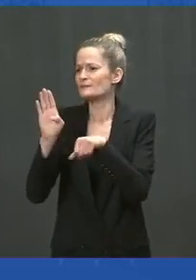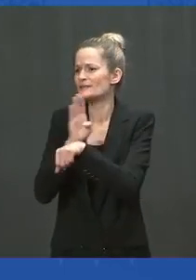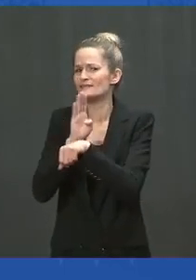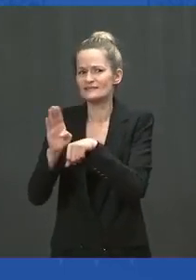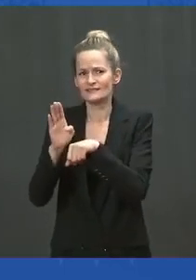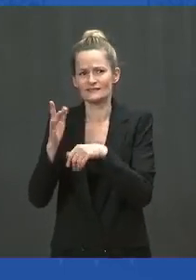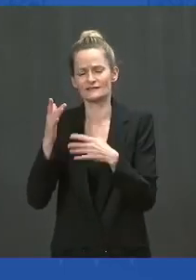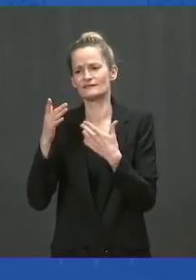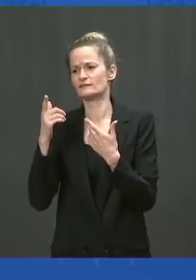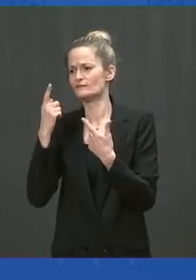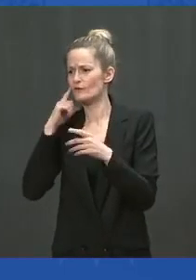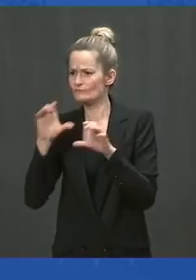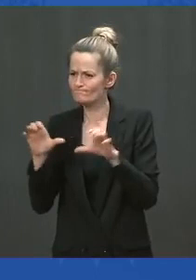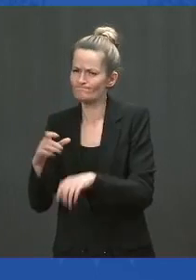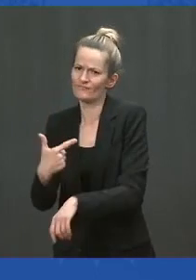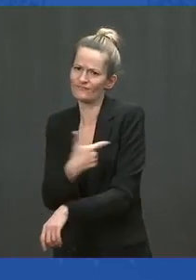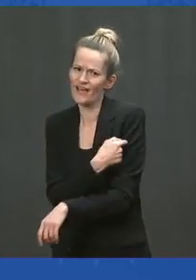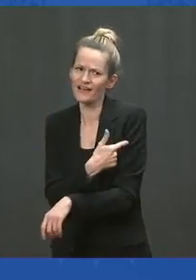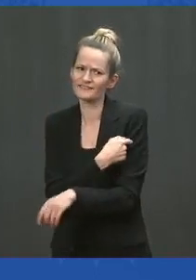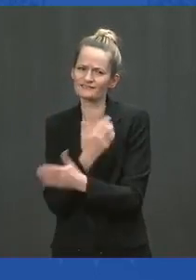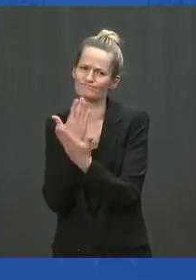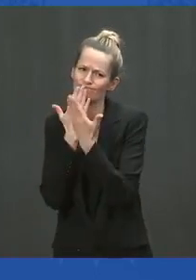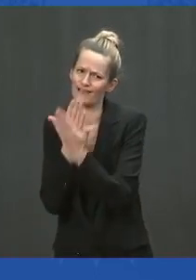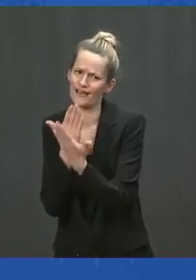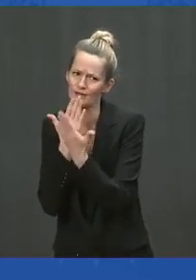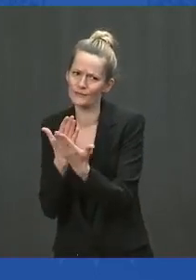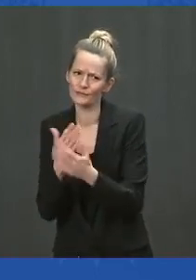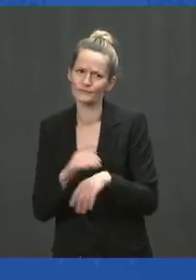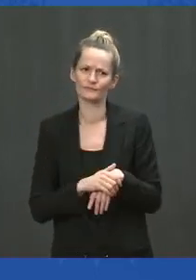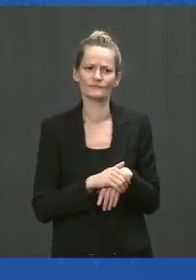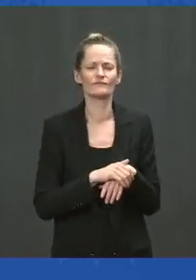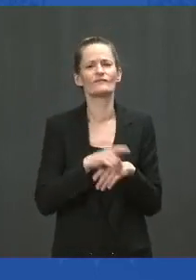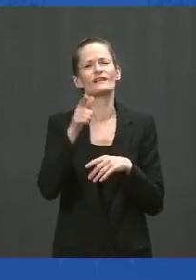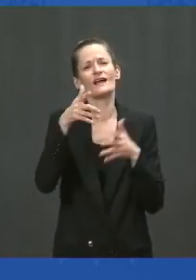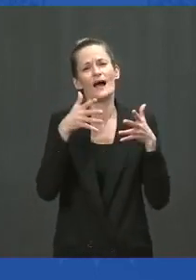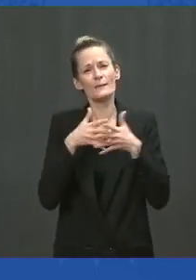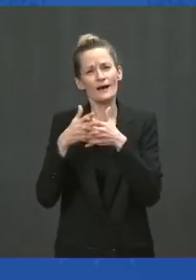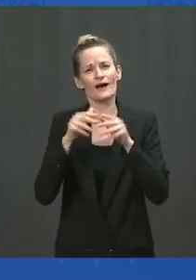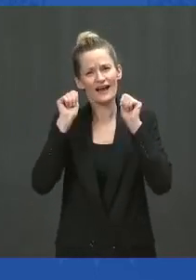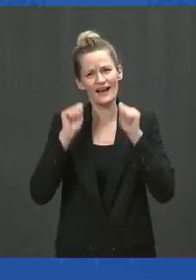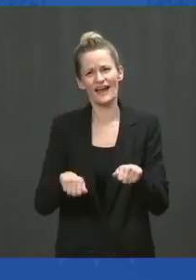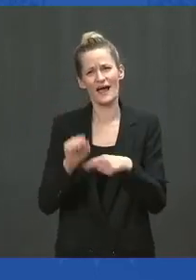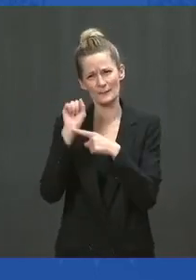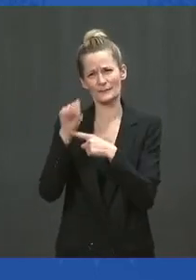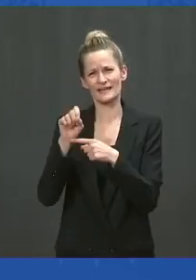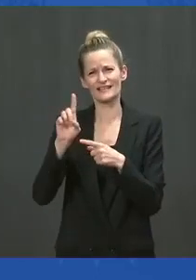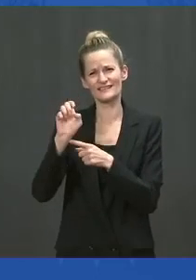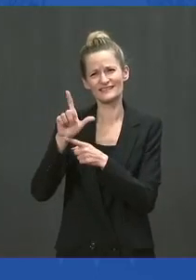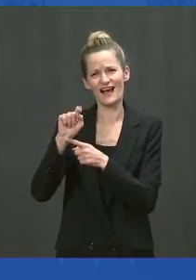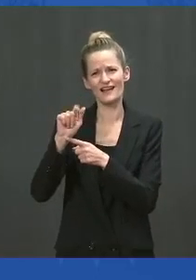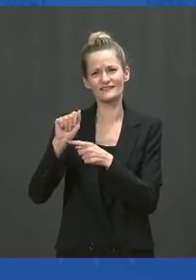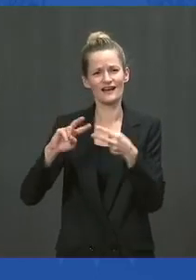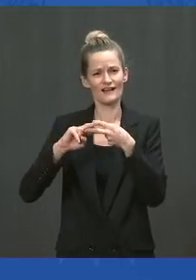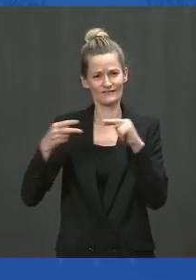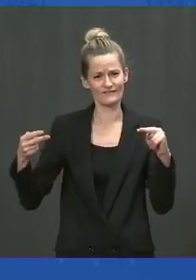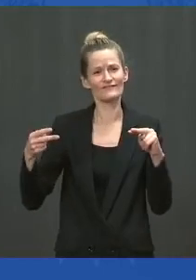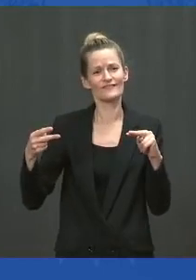America can beat the Delta variant, just as we beat the original COVID-19. We can do